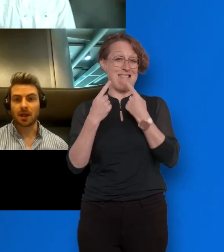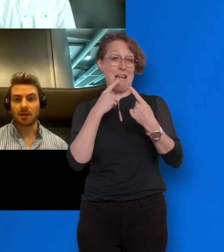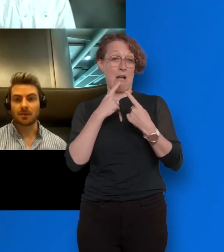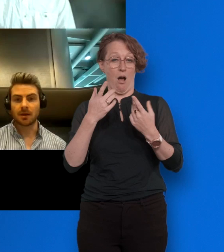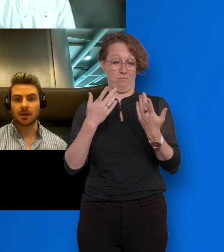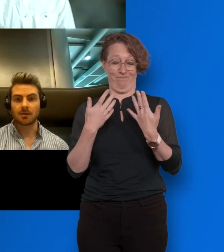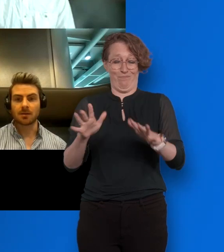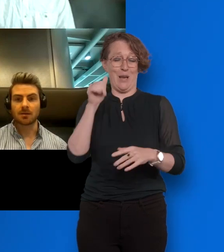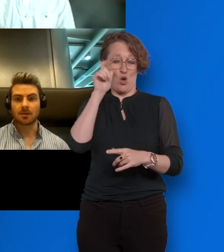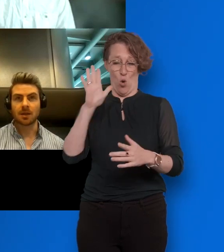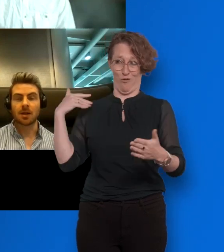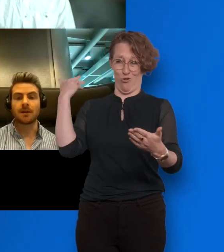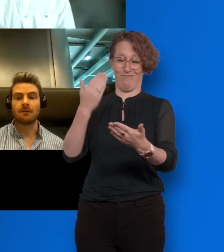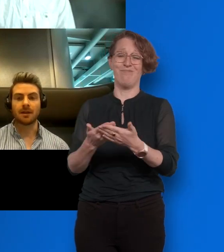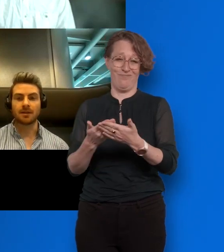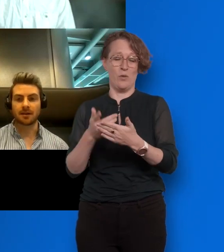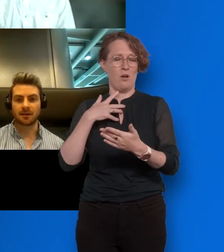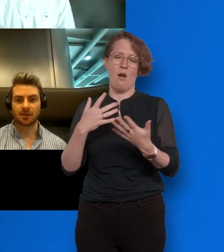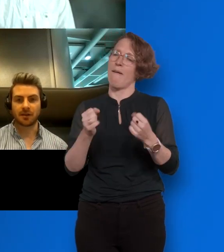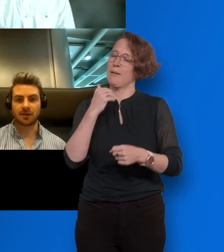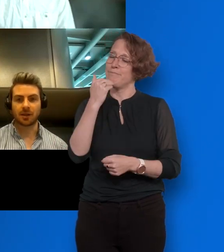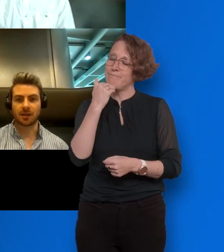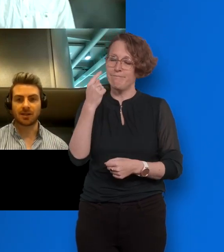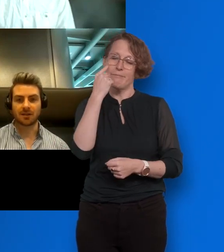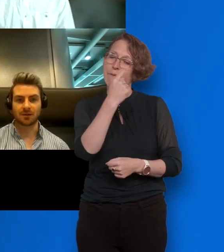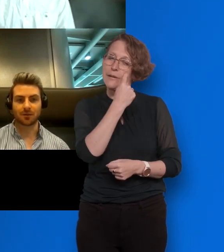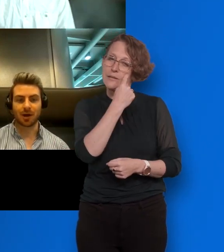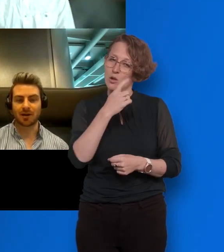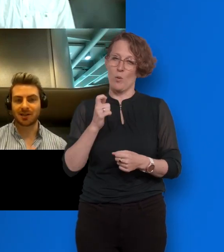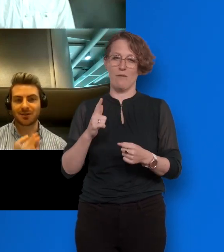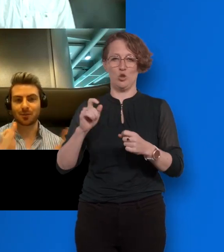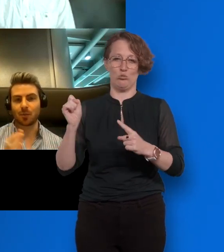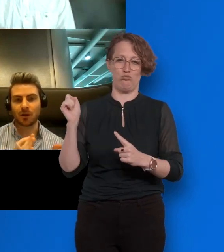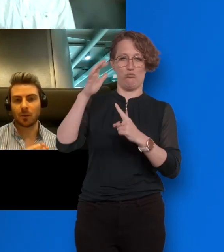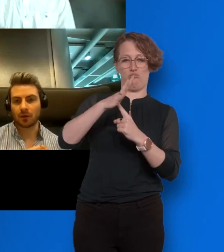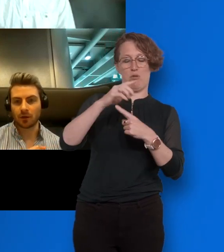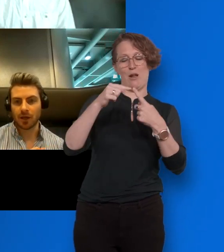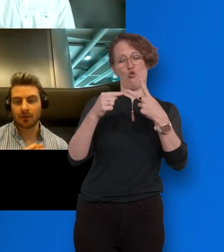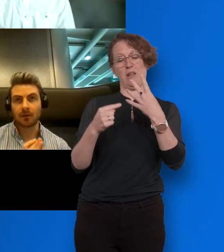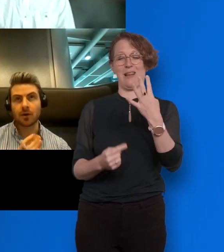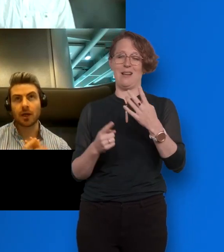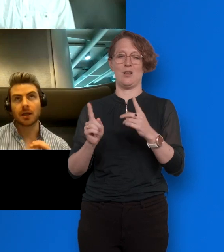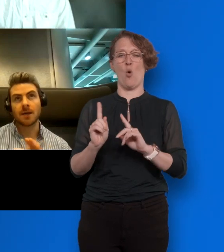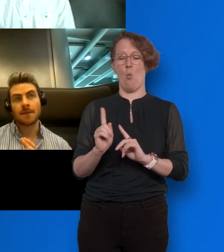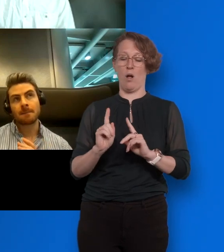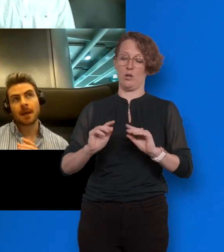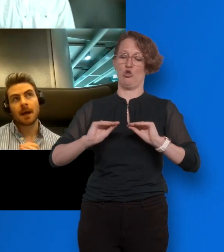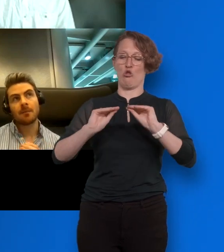quite some time. So I think there's enough evidence there to suggest that we need to sort of prioritize what sort of shapes this